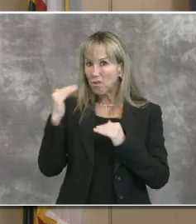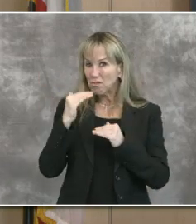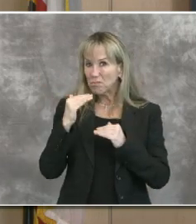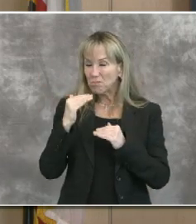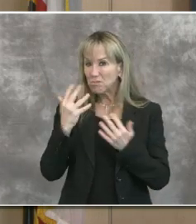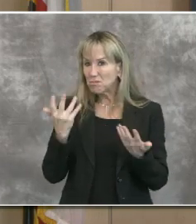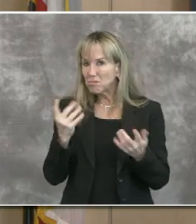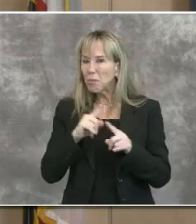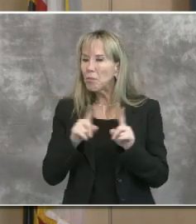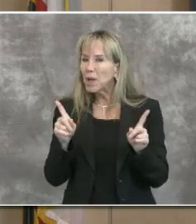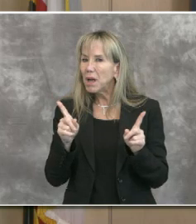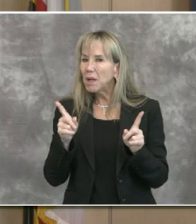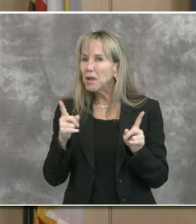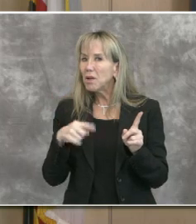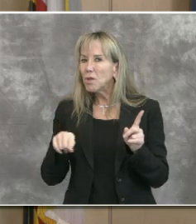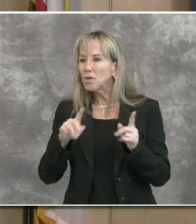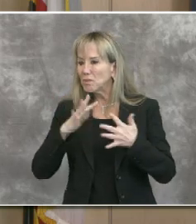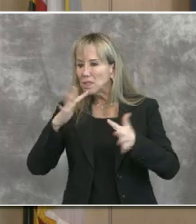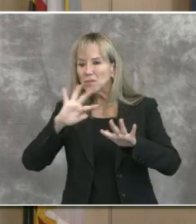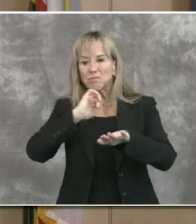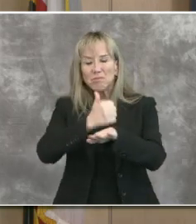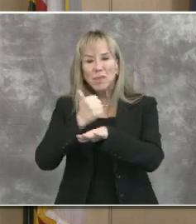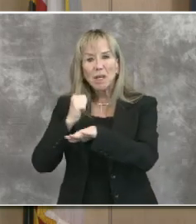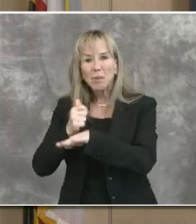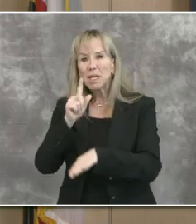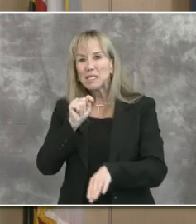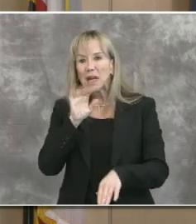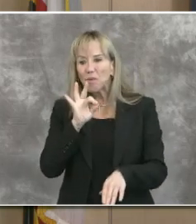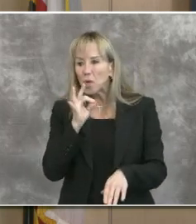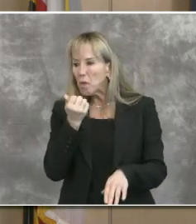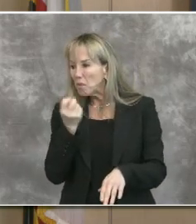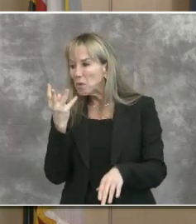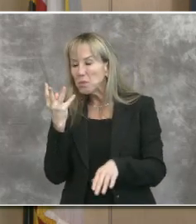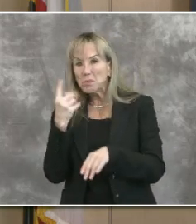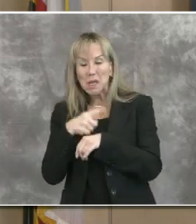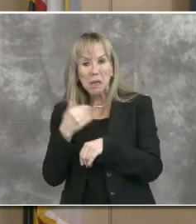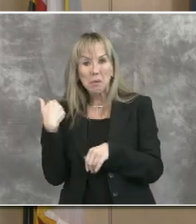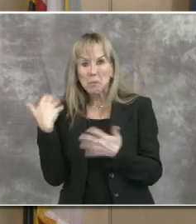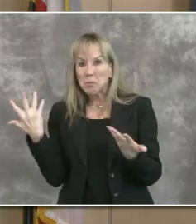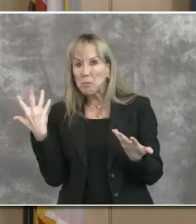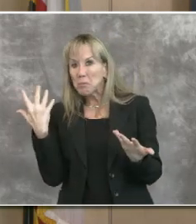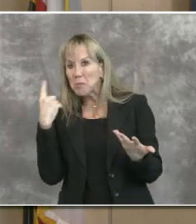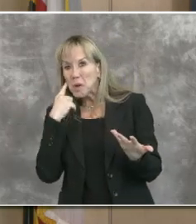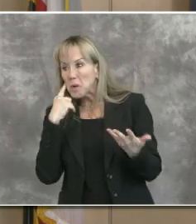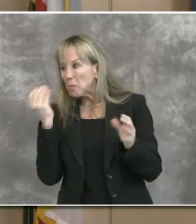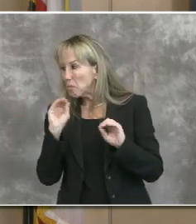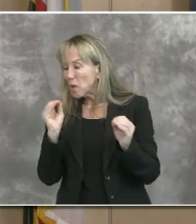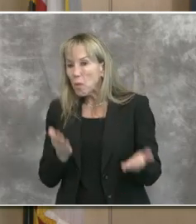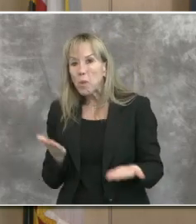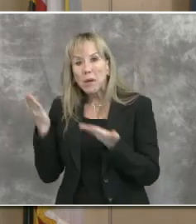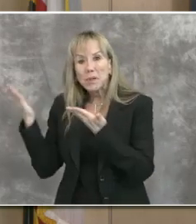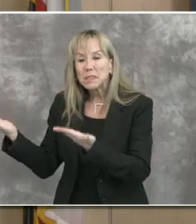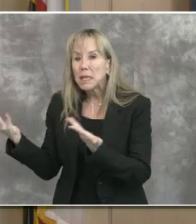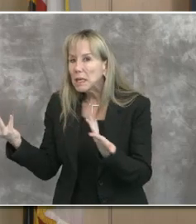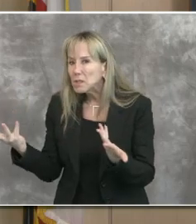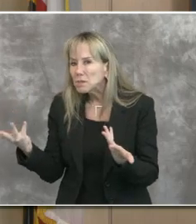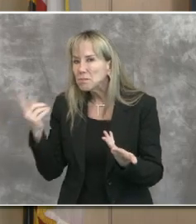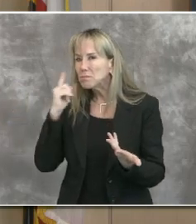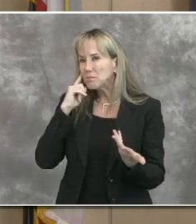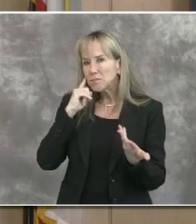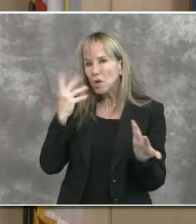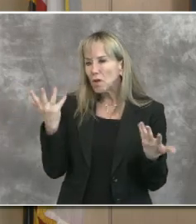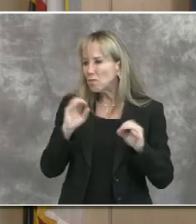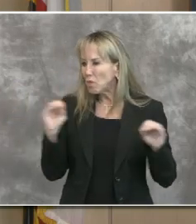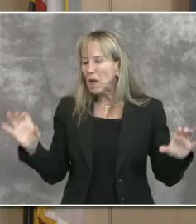you guys have set up a task force several days ago. It hasn't made any concrete recommendations. It hasn't taken